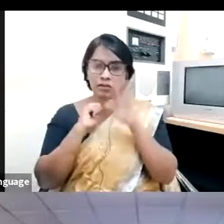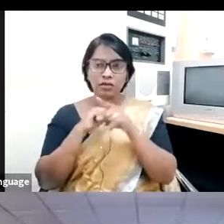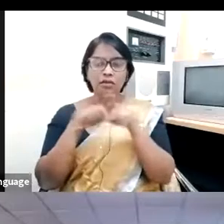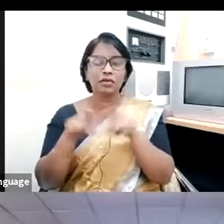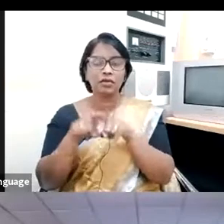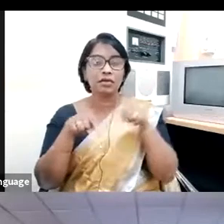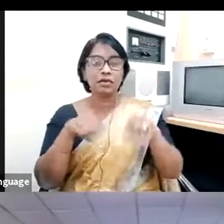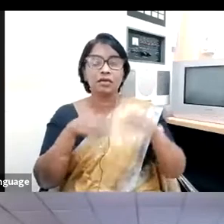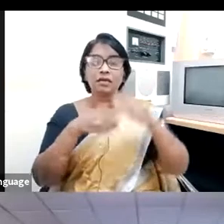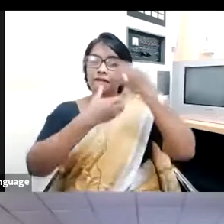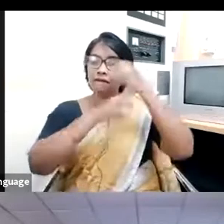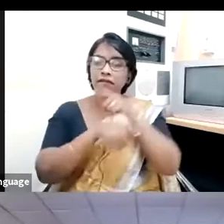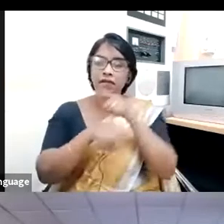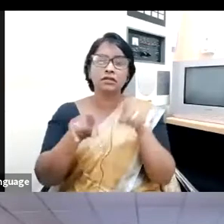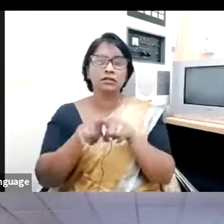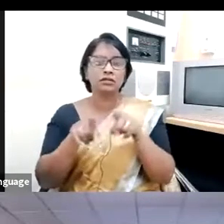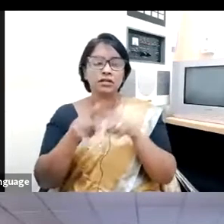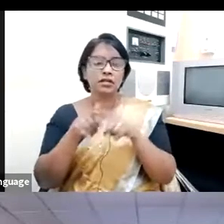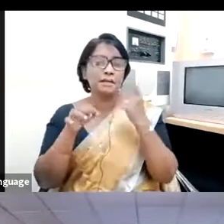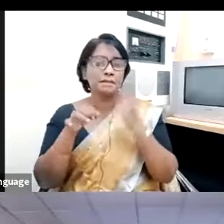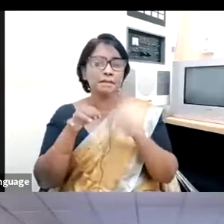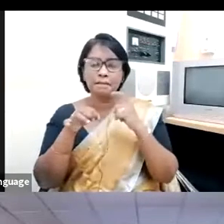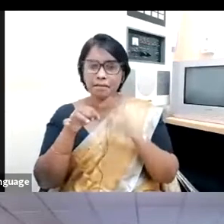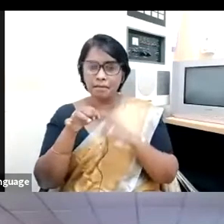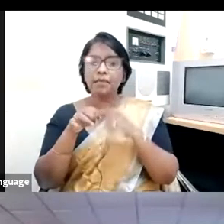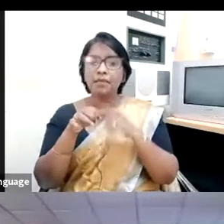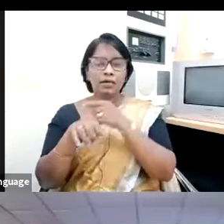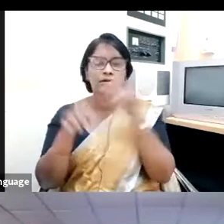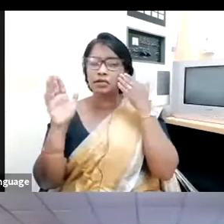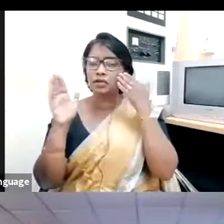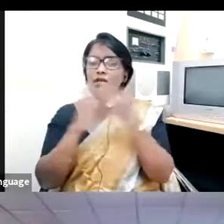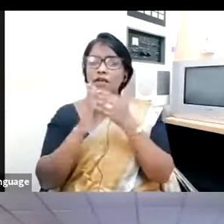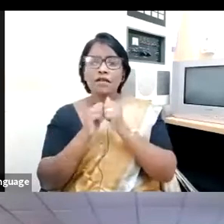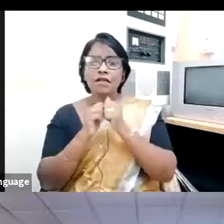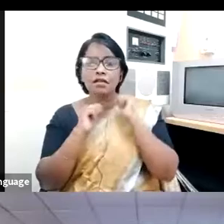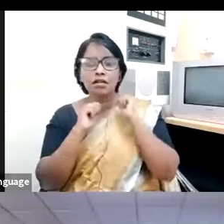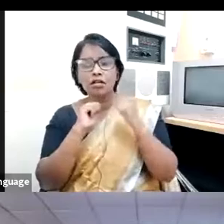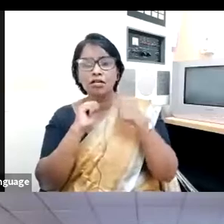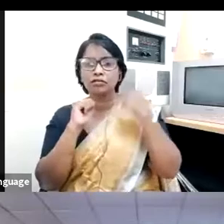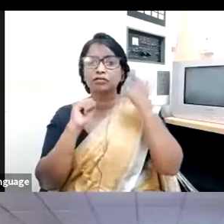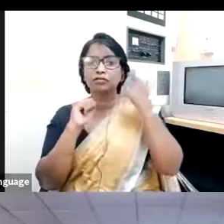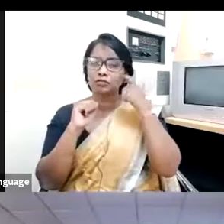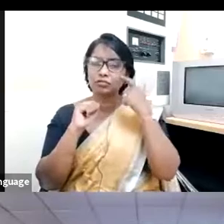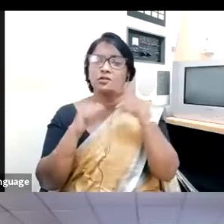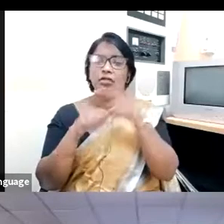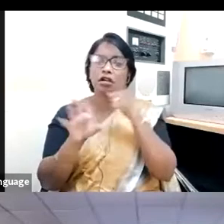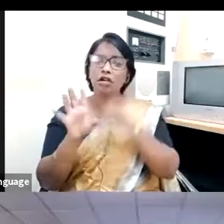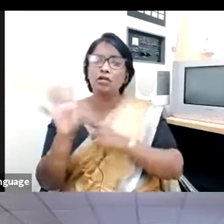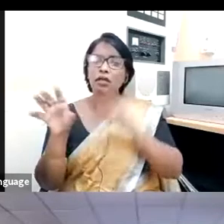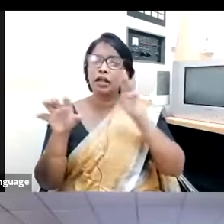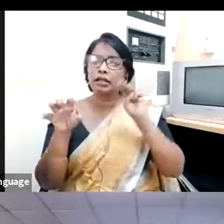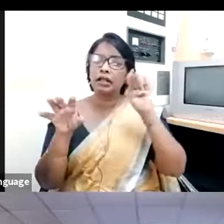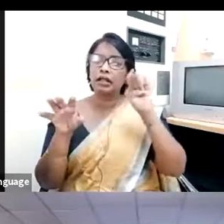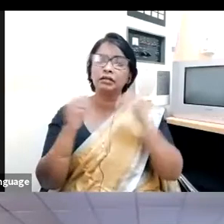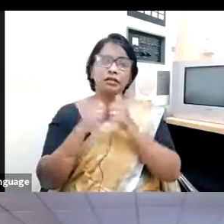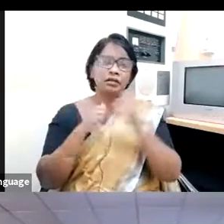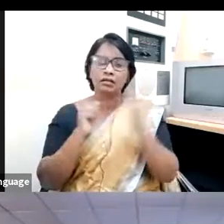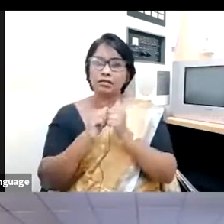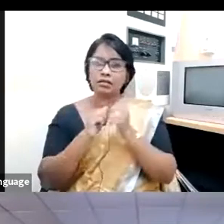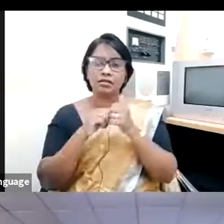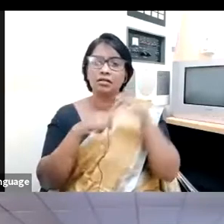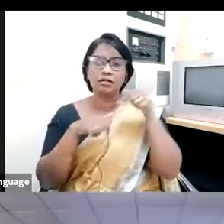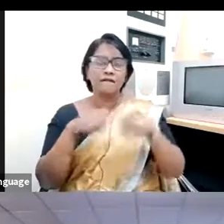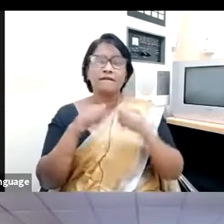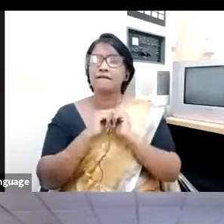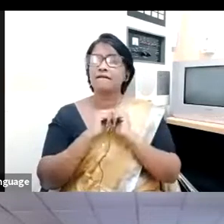know how to do this. I have done this the last 50 years, 30 years, 40 years. That's how we are going to continue doing things. I'm telling you, that